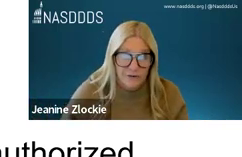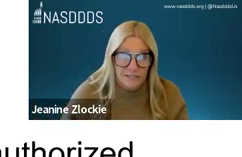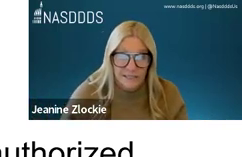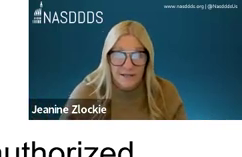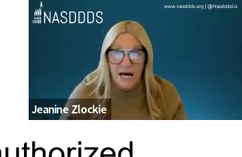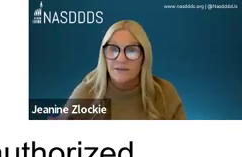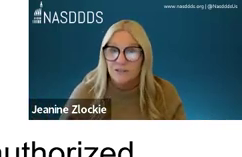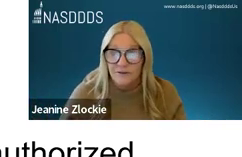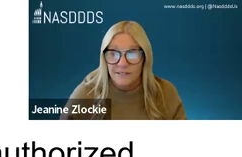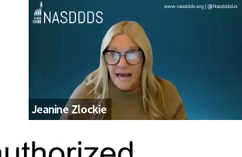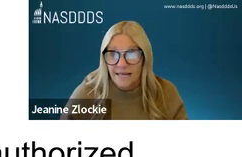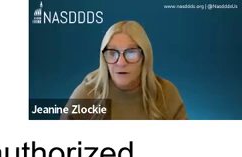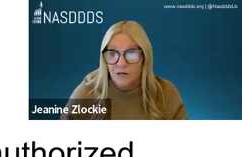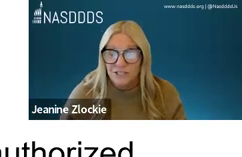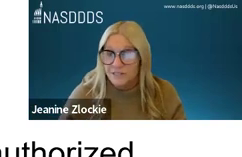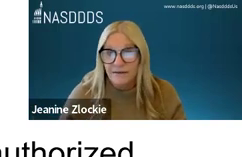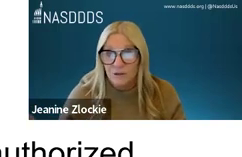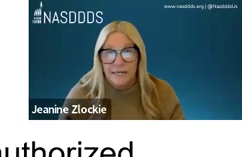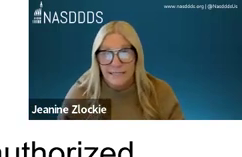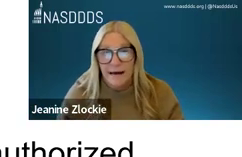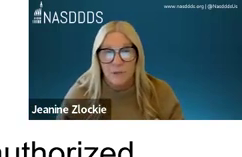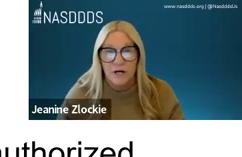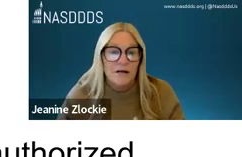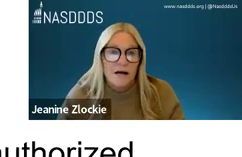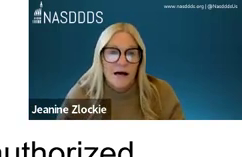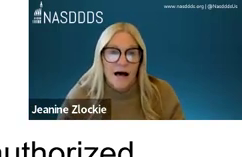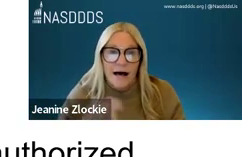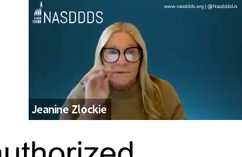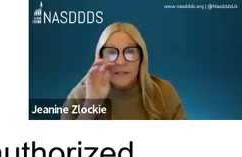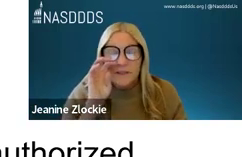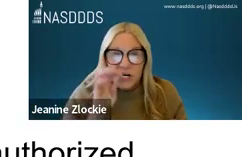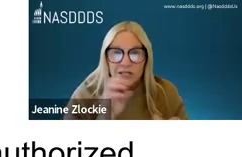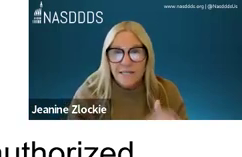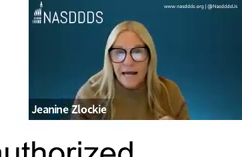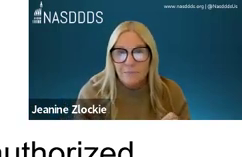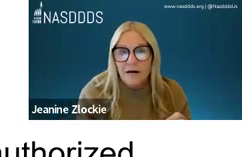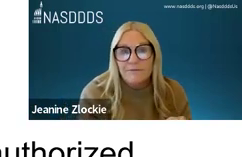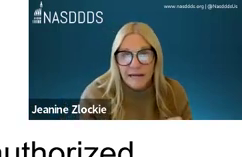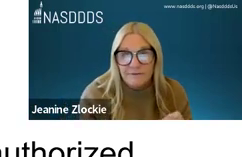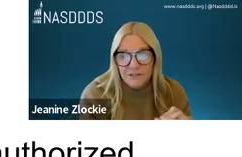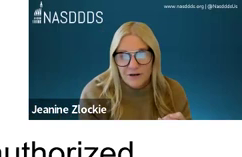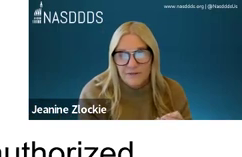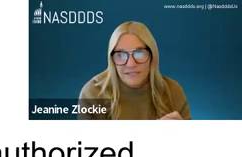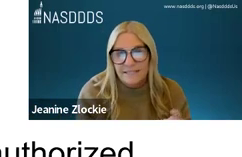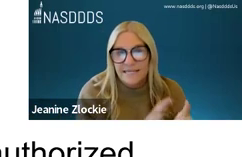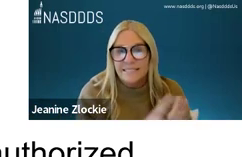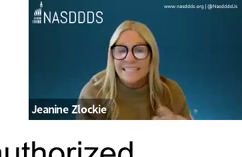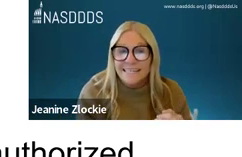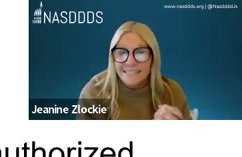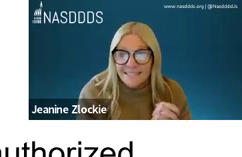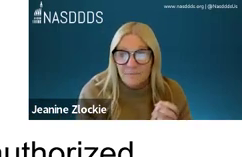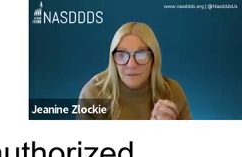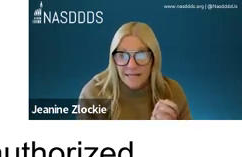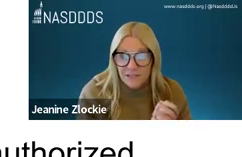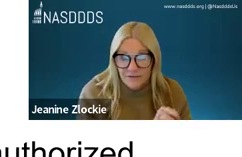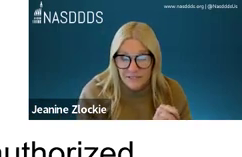that service is in the other service category, just to give you an example. The third type of waiver service is the